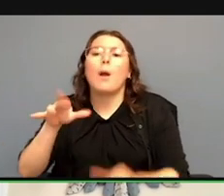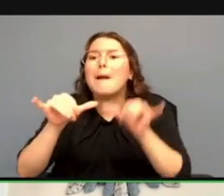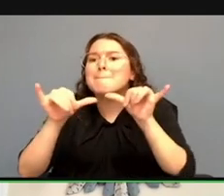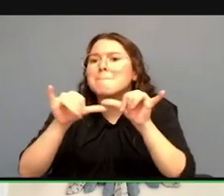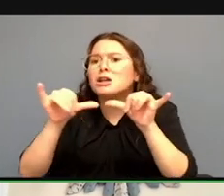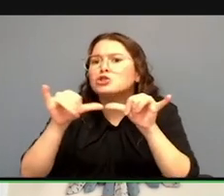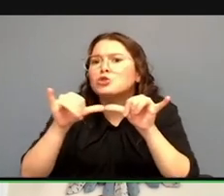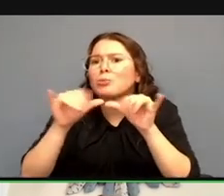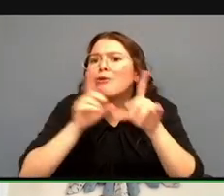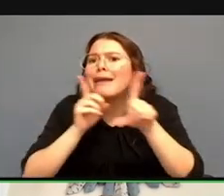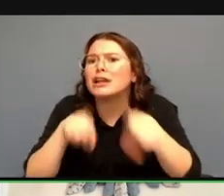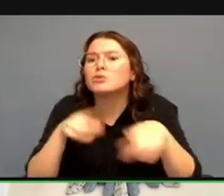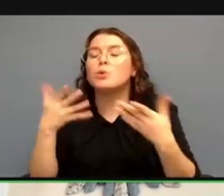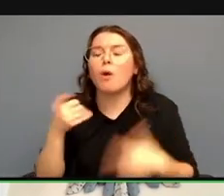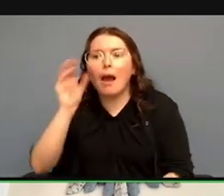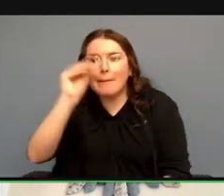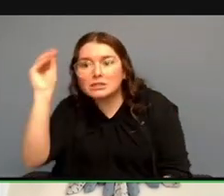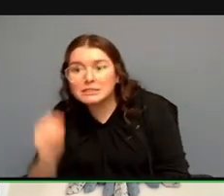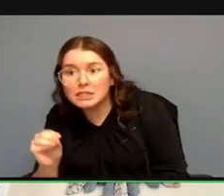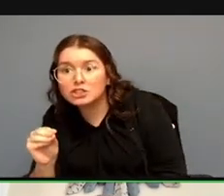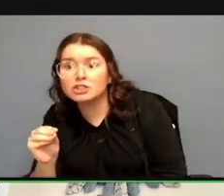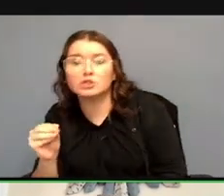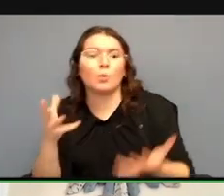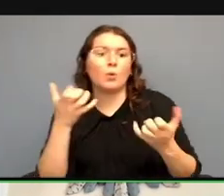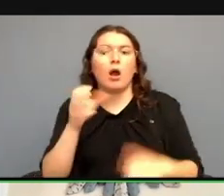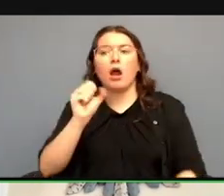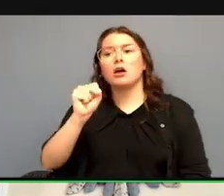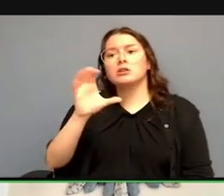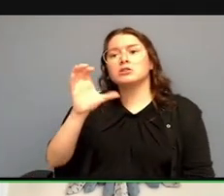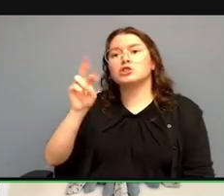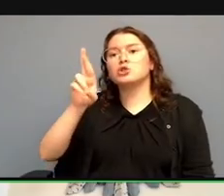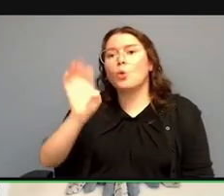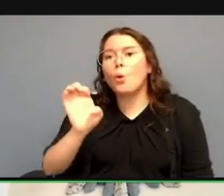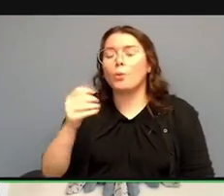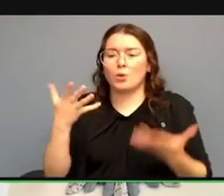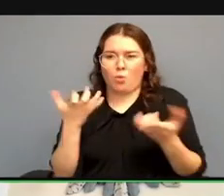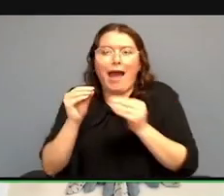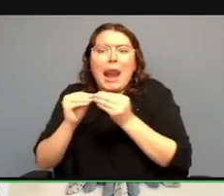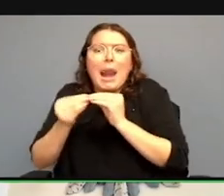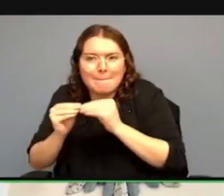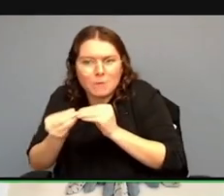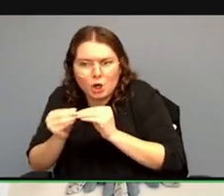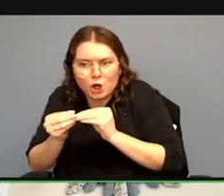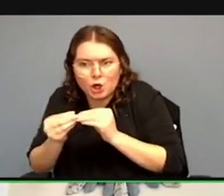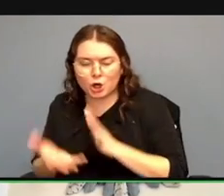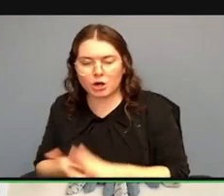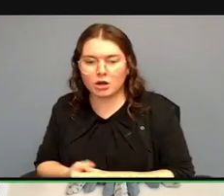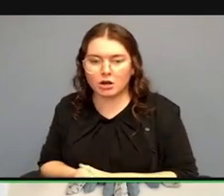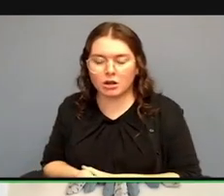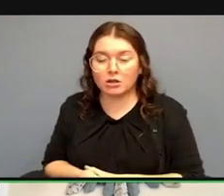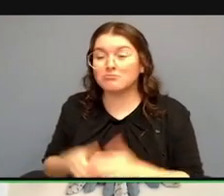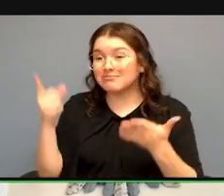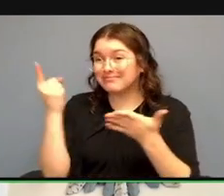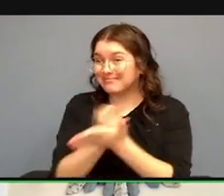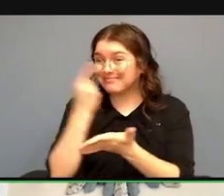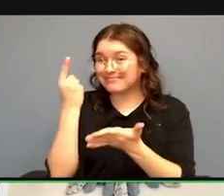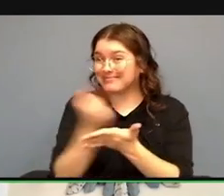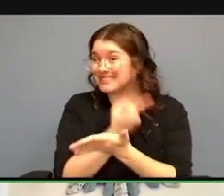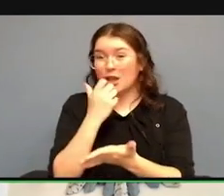answer. We want a percentage. We want a score. We want a number. Sometimes we're not going to get the answer